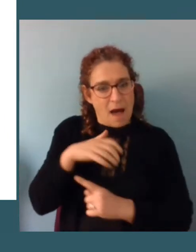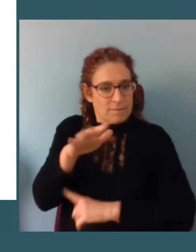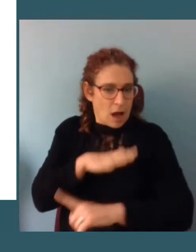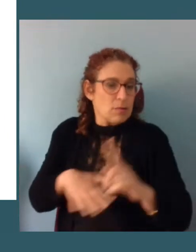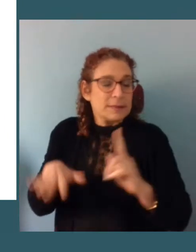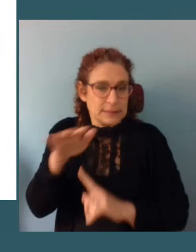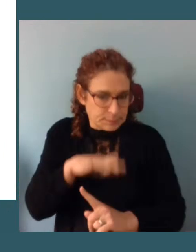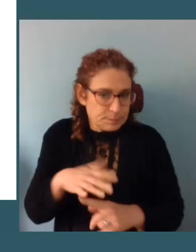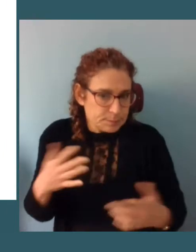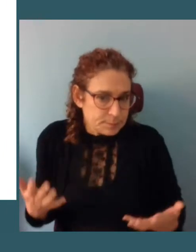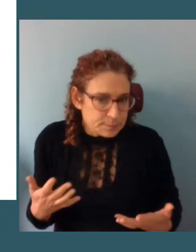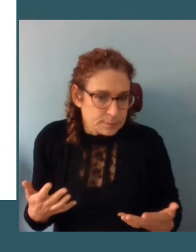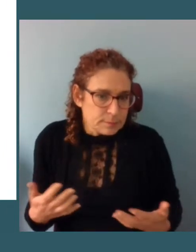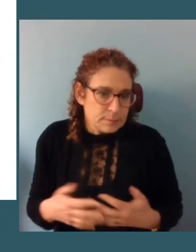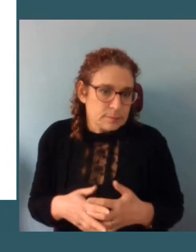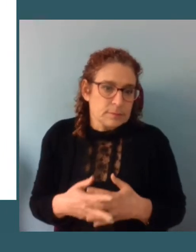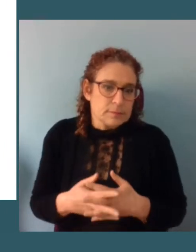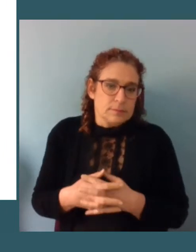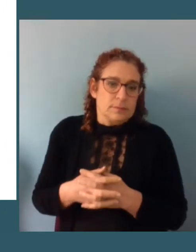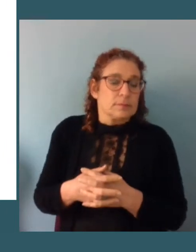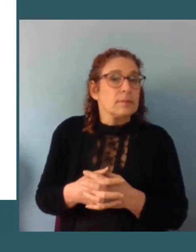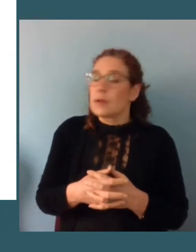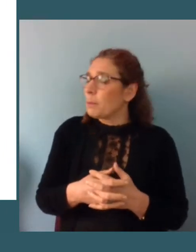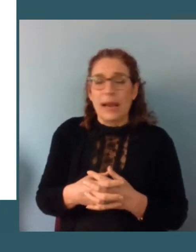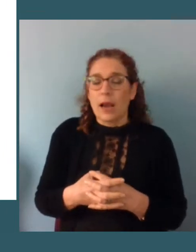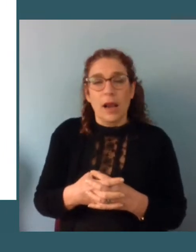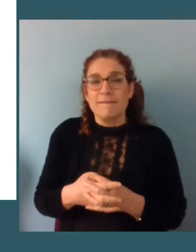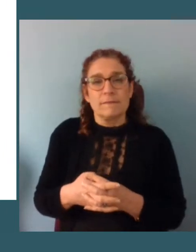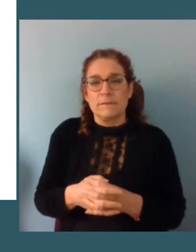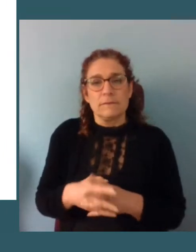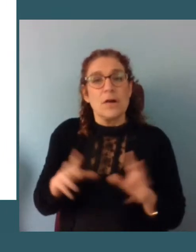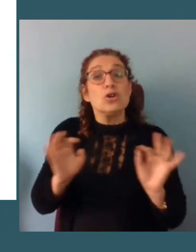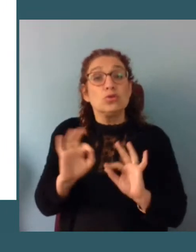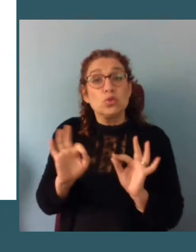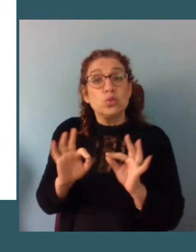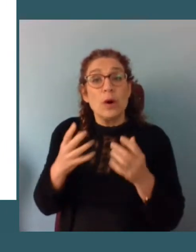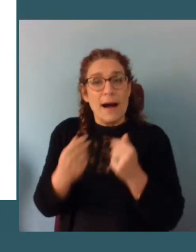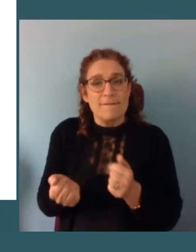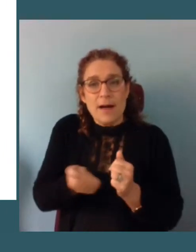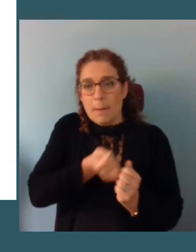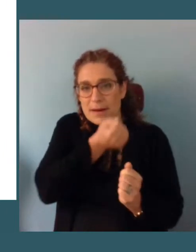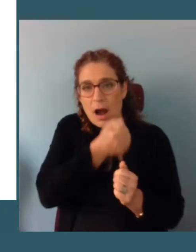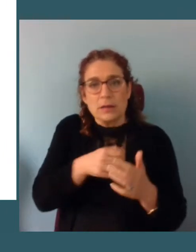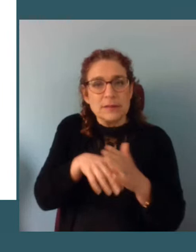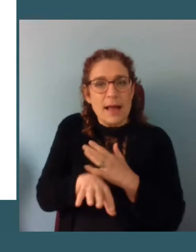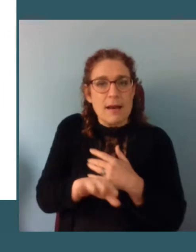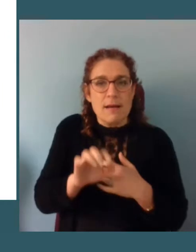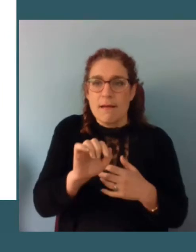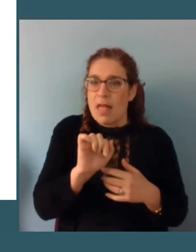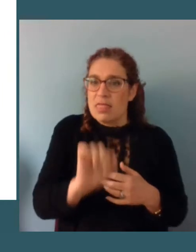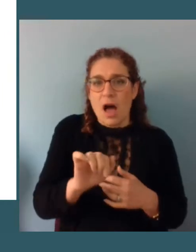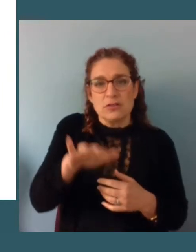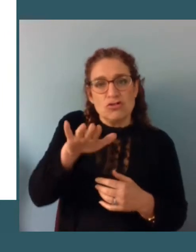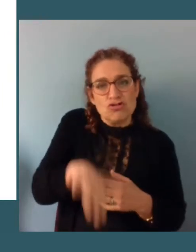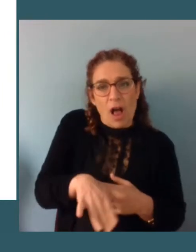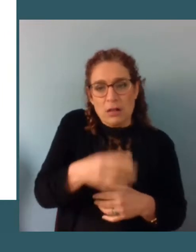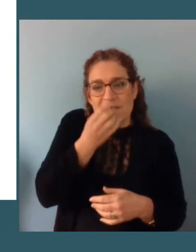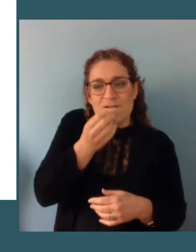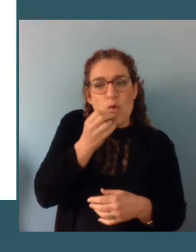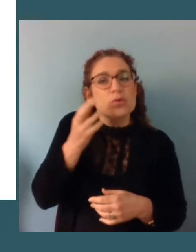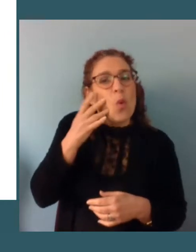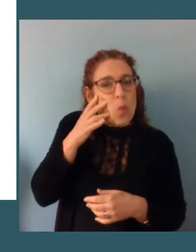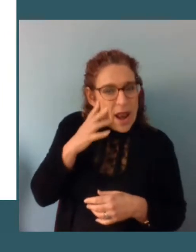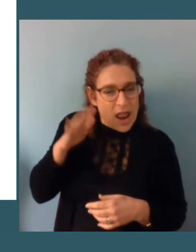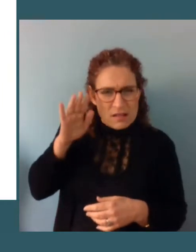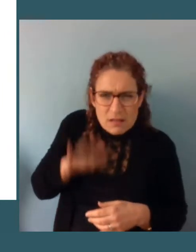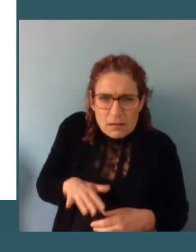And so if you don't introduce peanut into the child's diet early enough, then